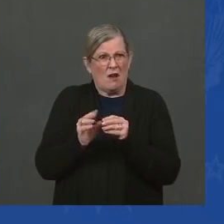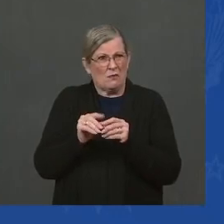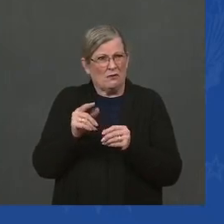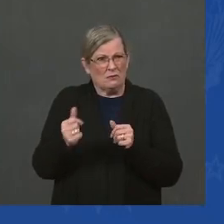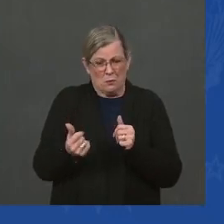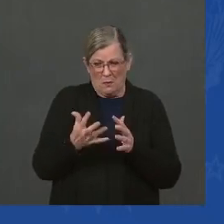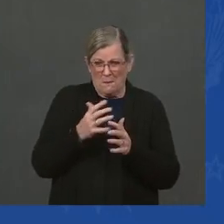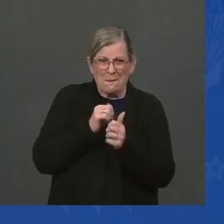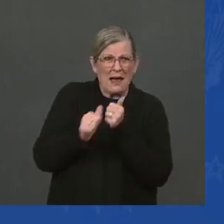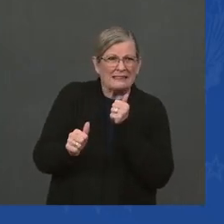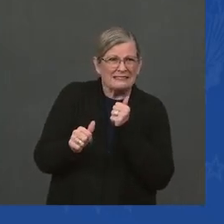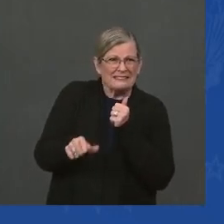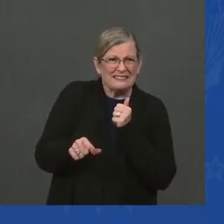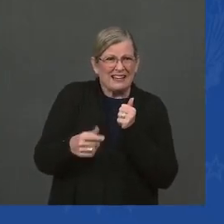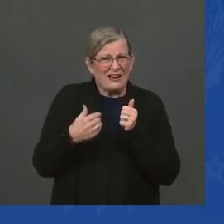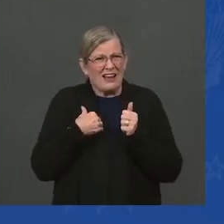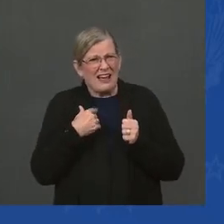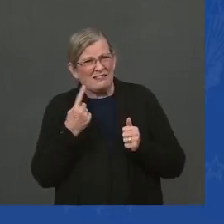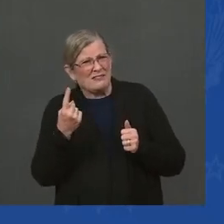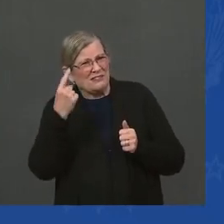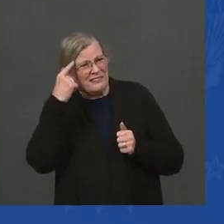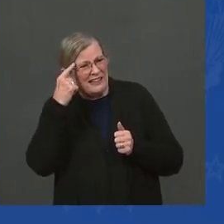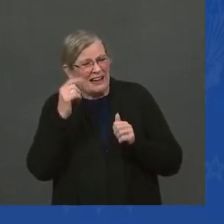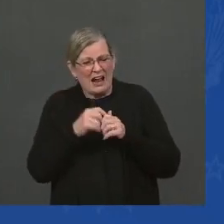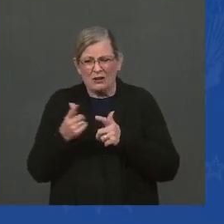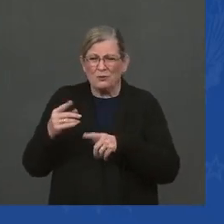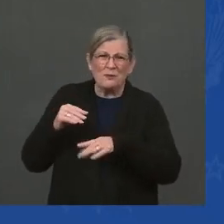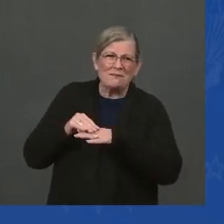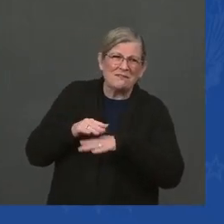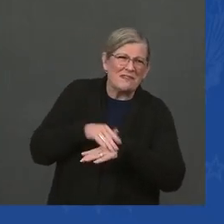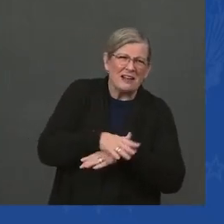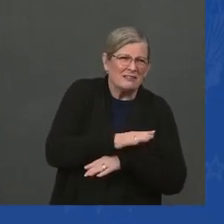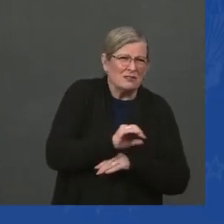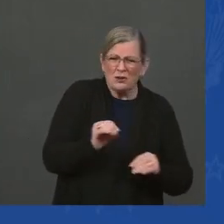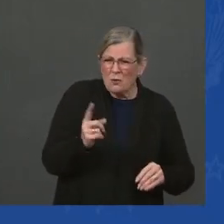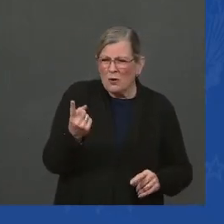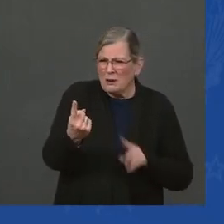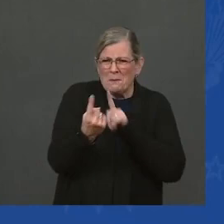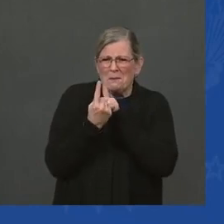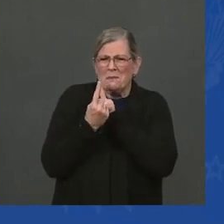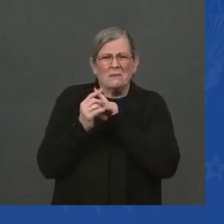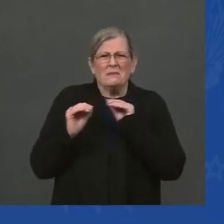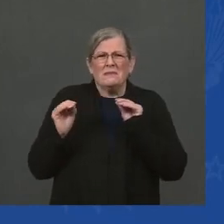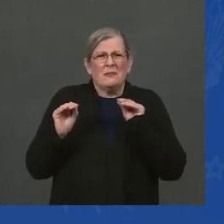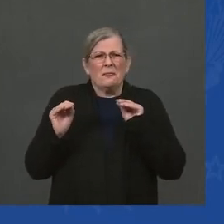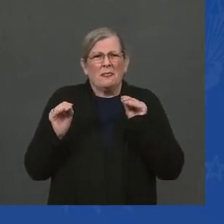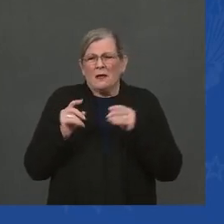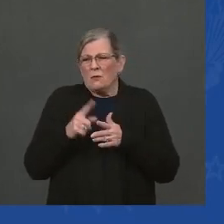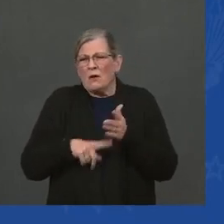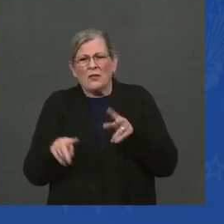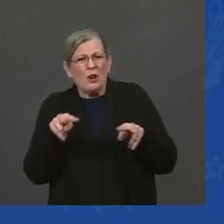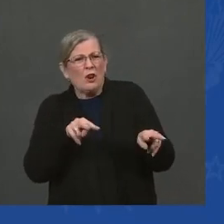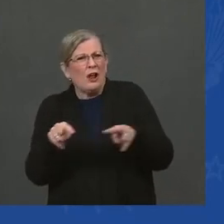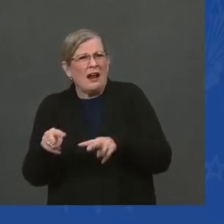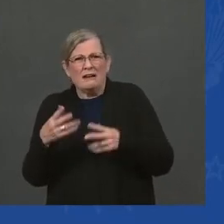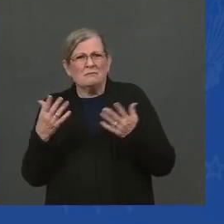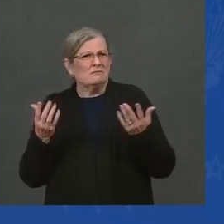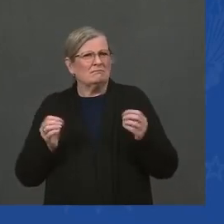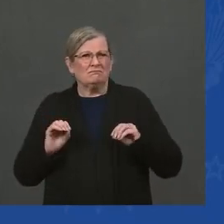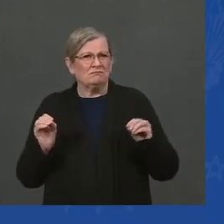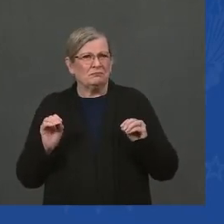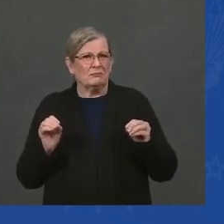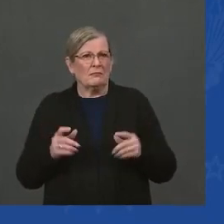how's that going to affect, and what are you going to do? What they're looking at is what, in fact, has happened in terms of everything from dealing